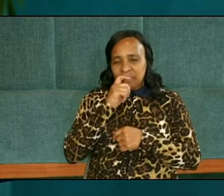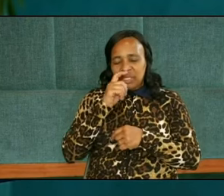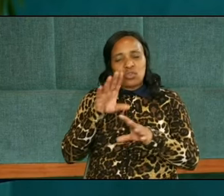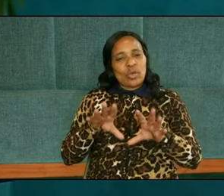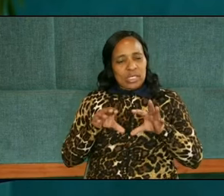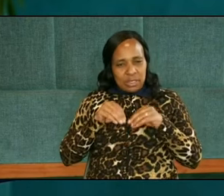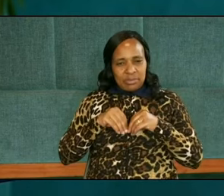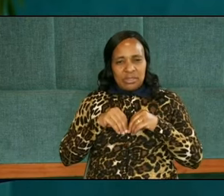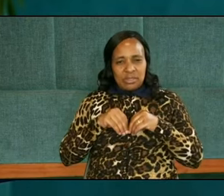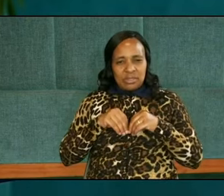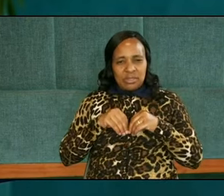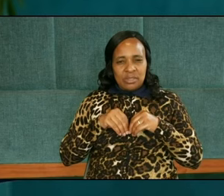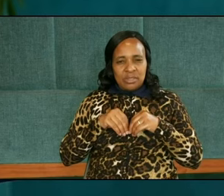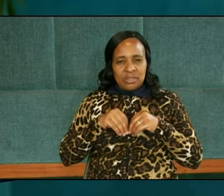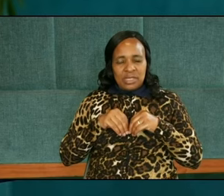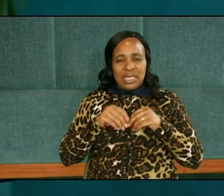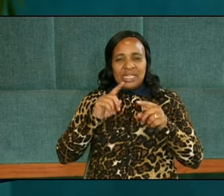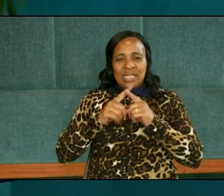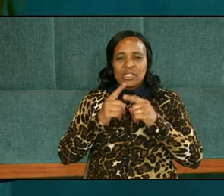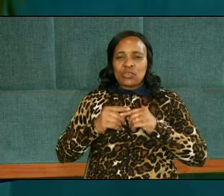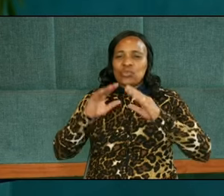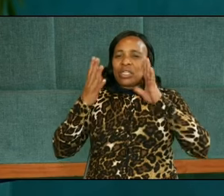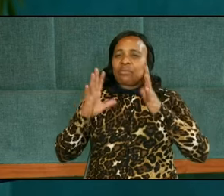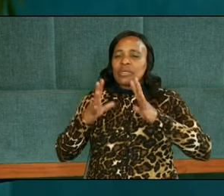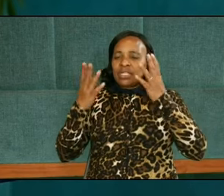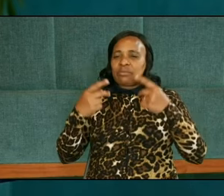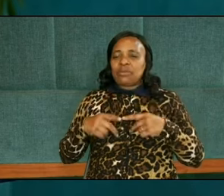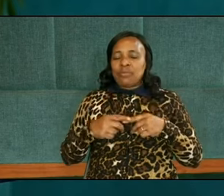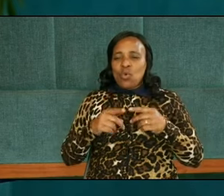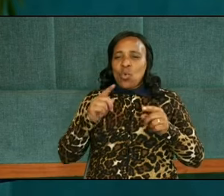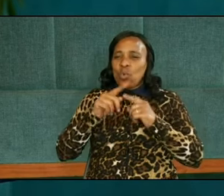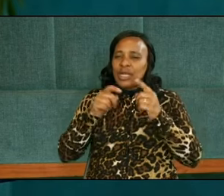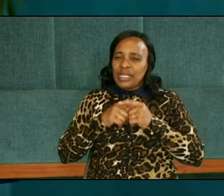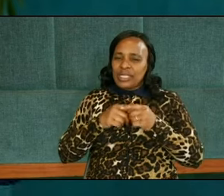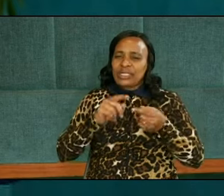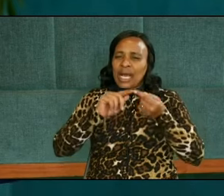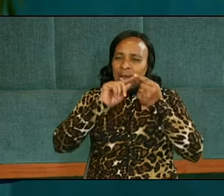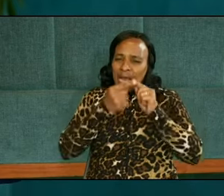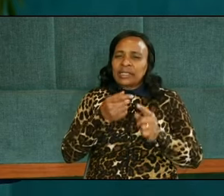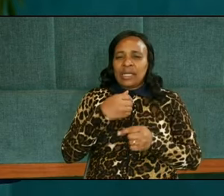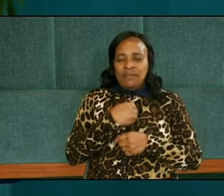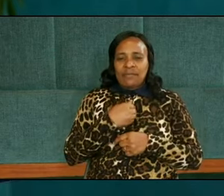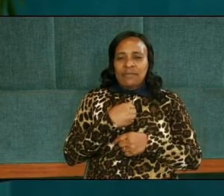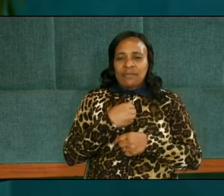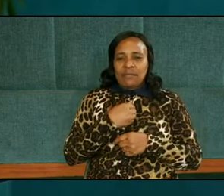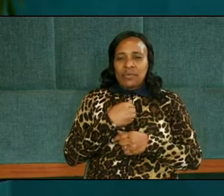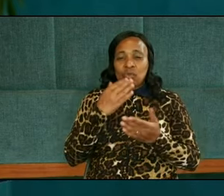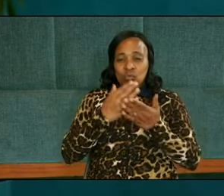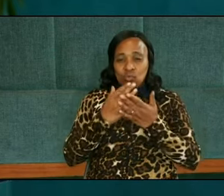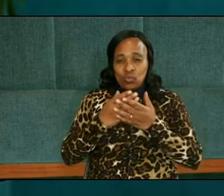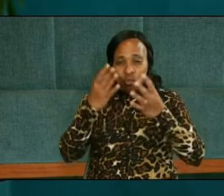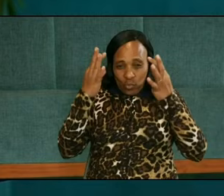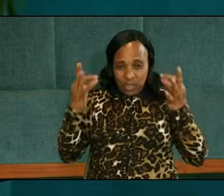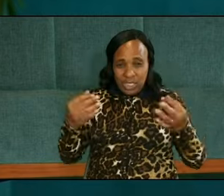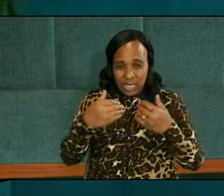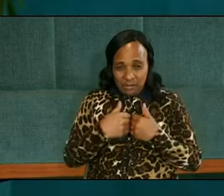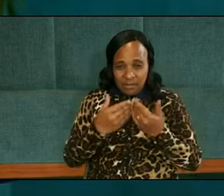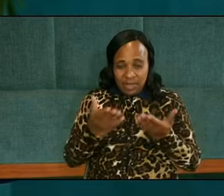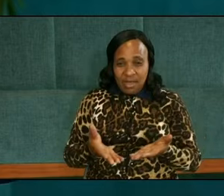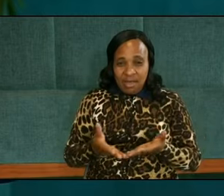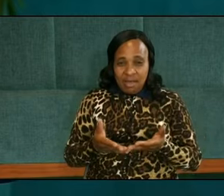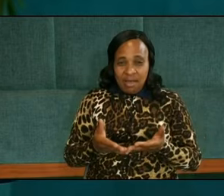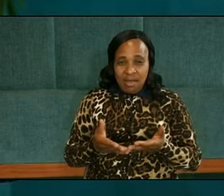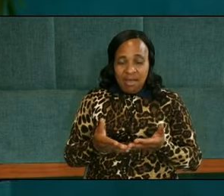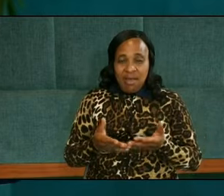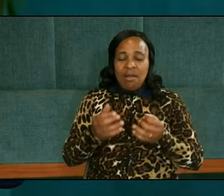acknowledge it and to celebrate people, even when it hurts. All right, we just had a wedding here. And I'm sure